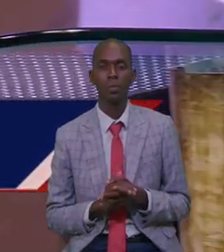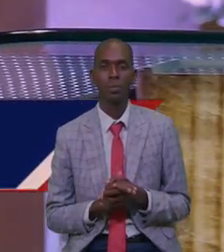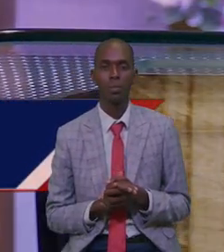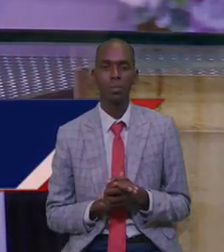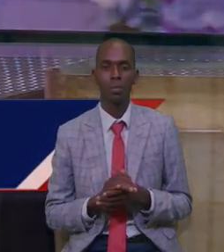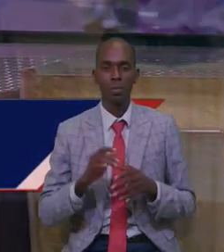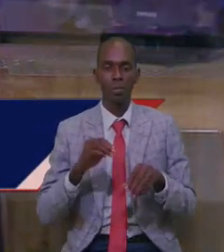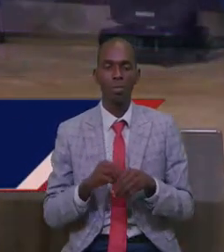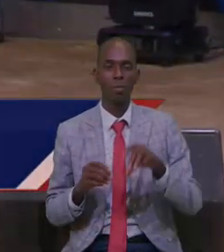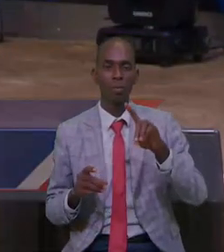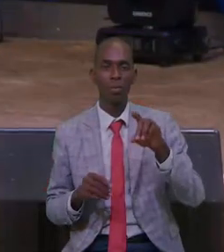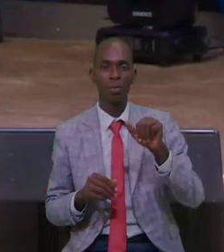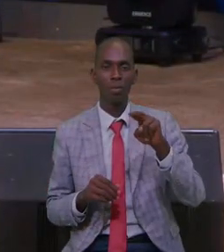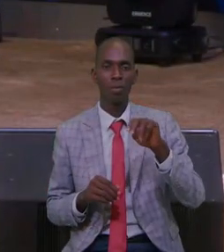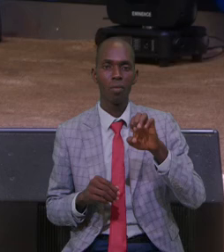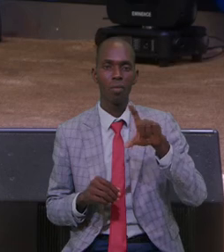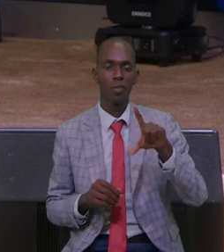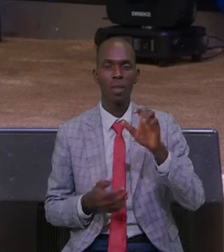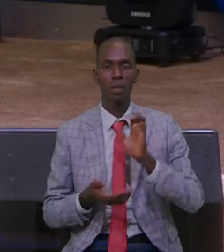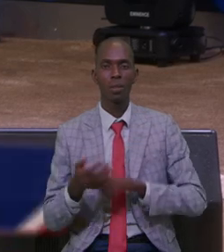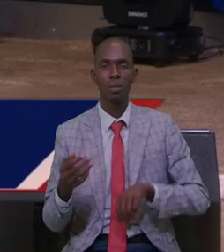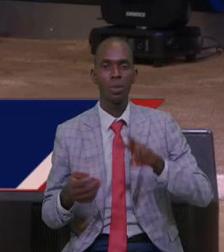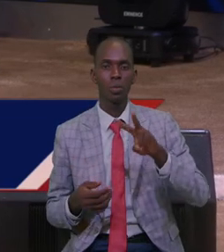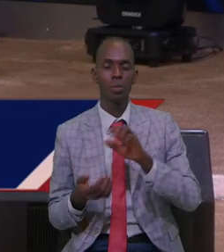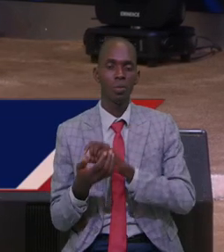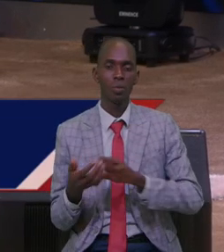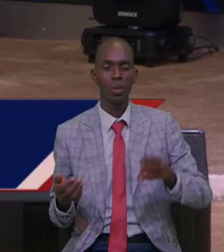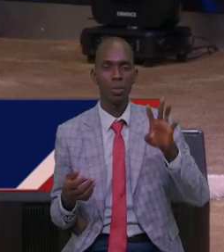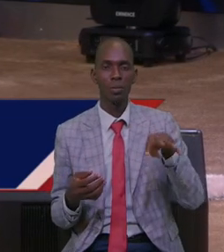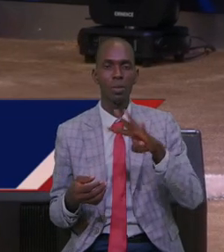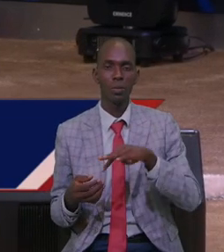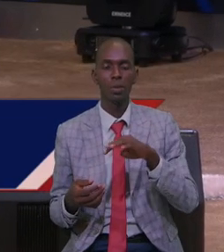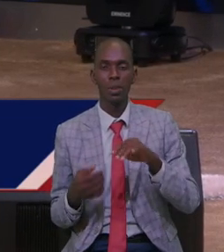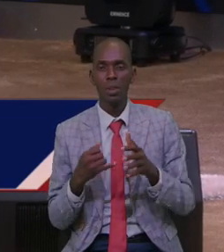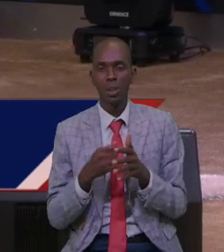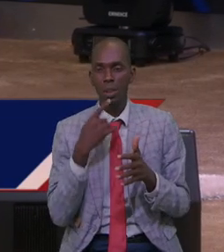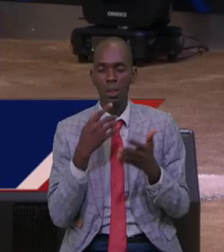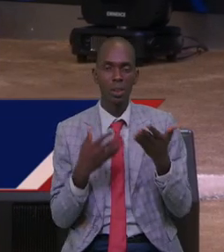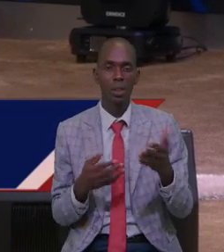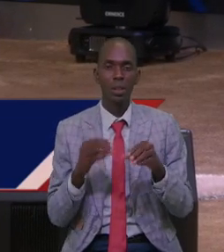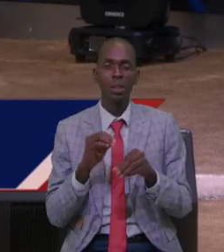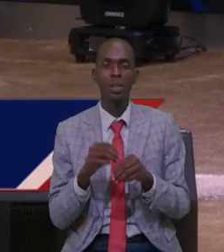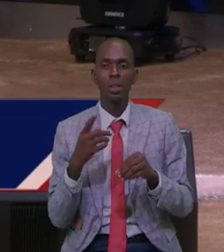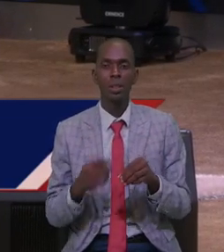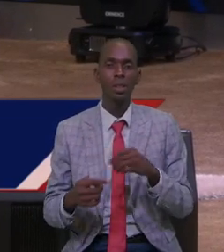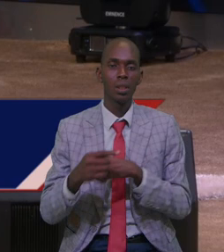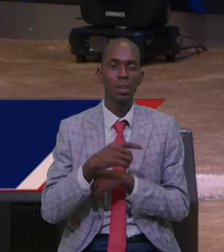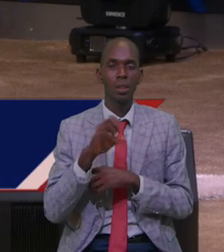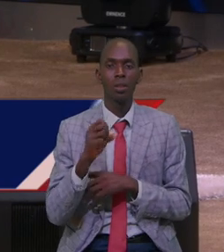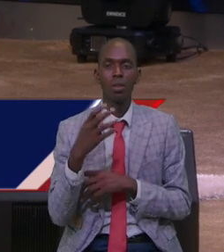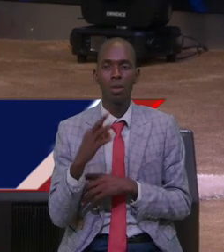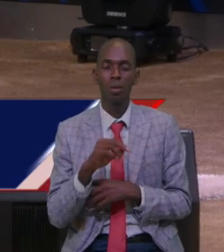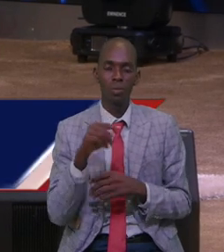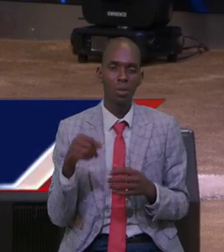at Daniel chapter 2, and I'm reading from verse 44. It says, in the days of